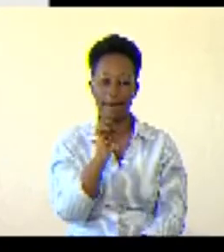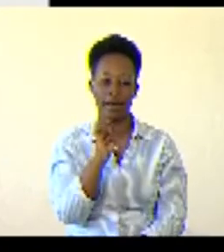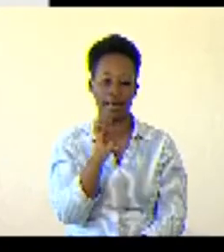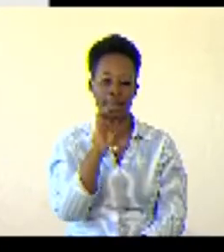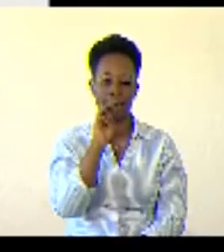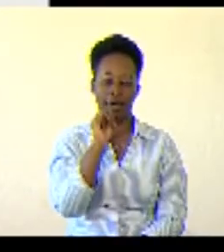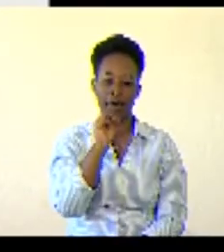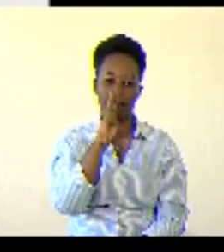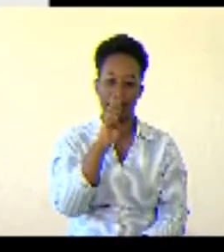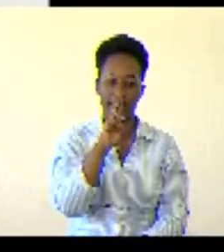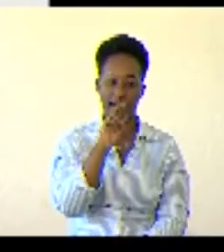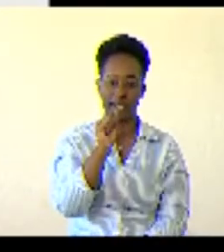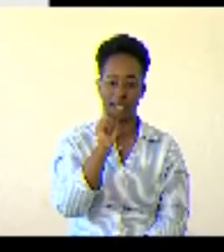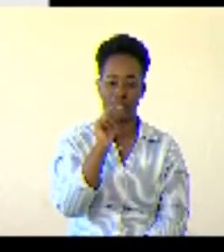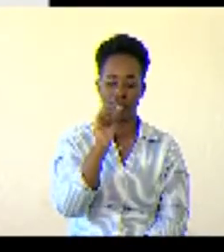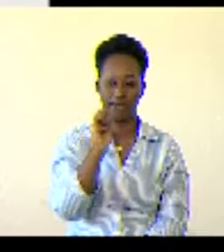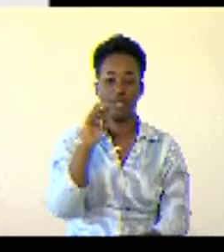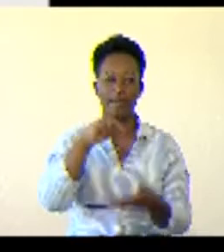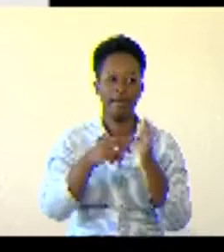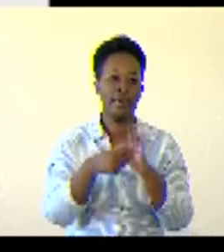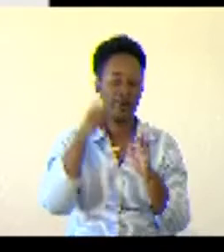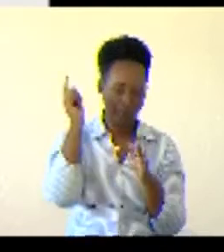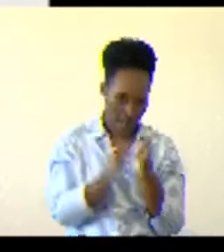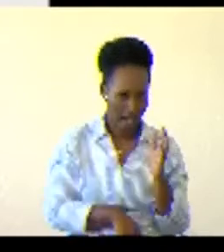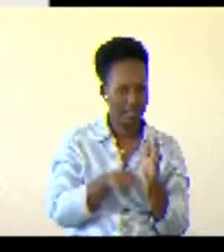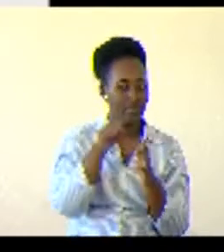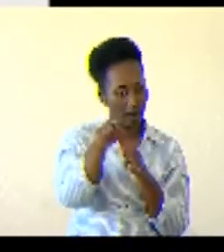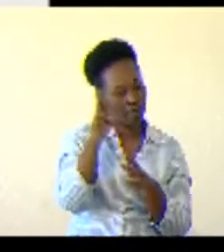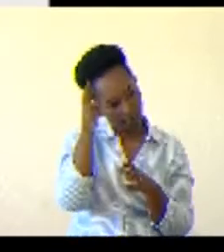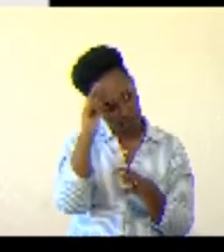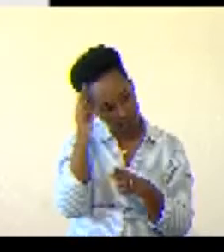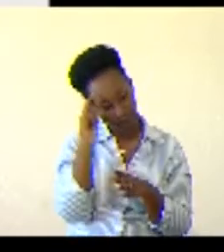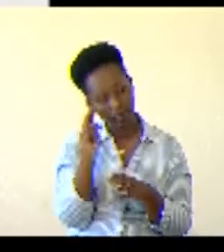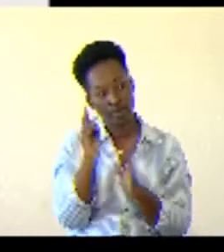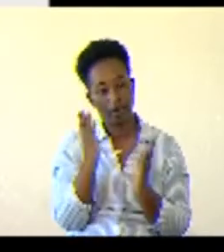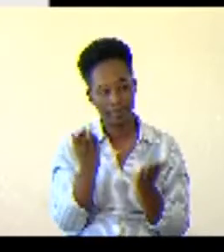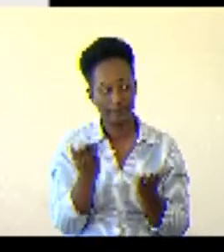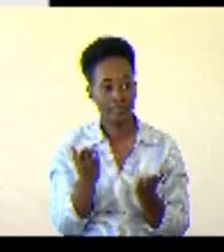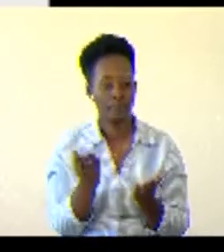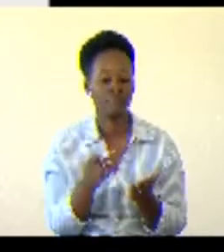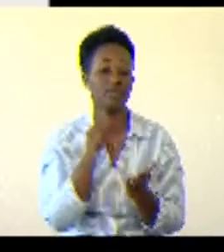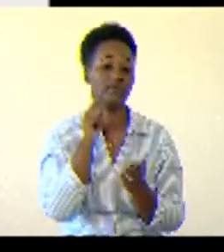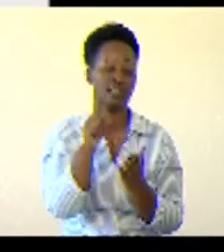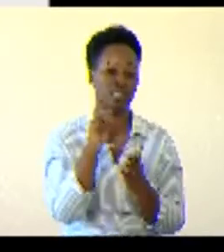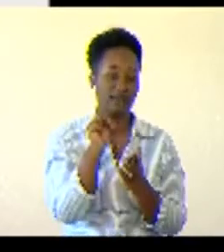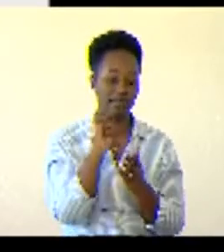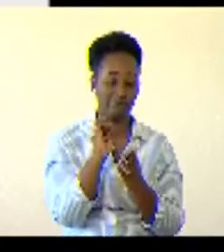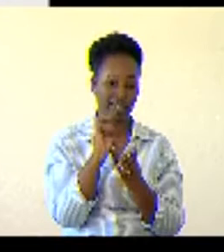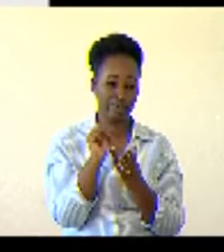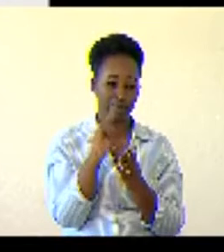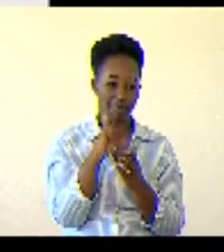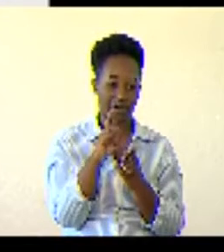semi-permeable membrane? And what is a selectively permeable membrane? Semi-permeable, it means some molecules can pass